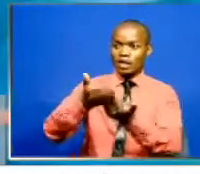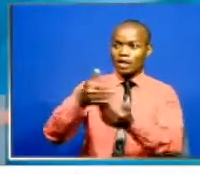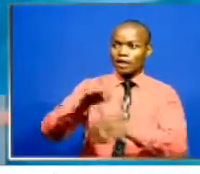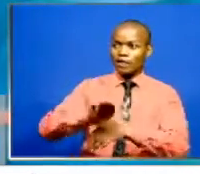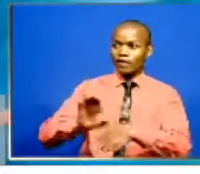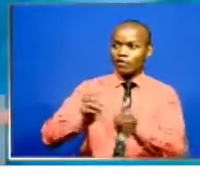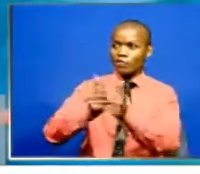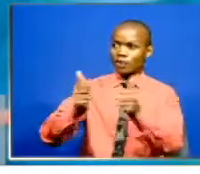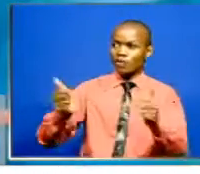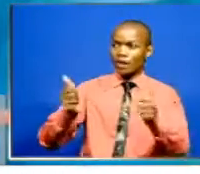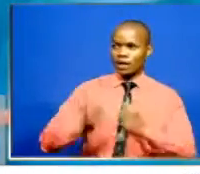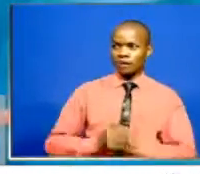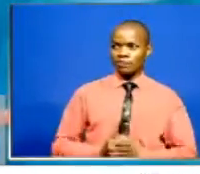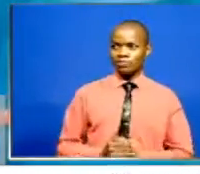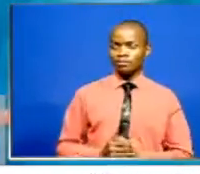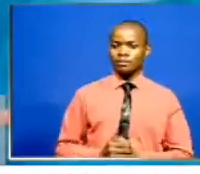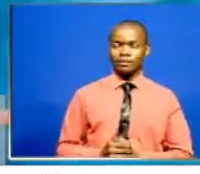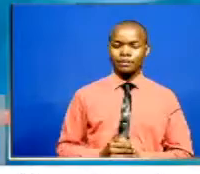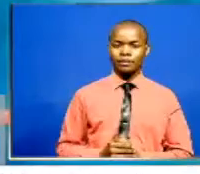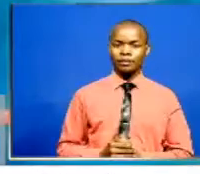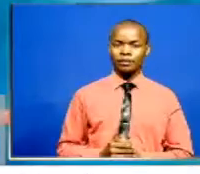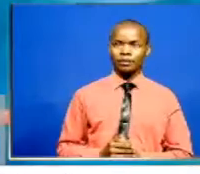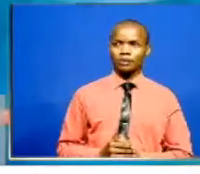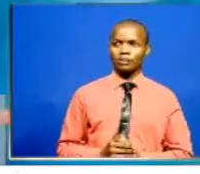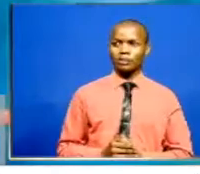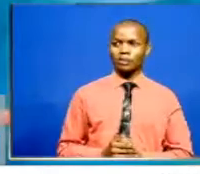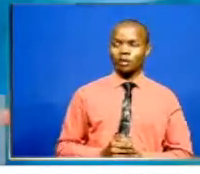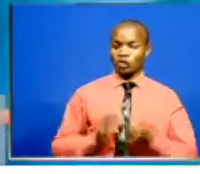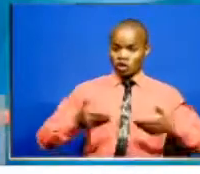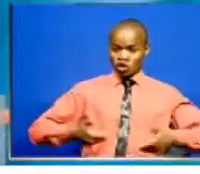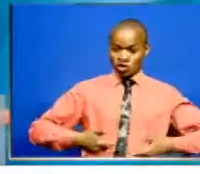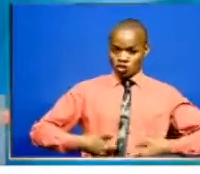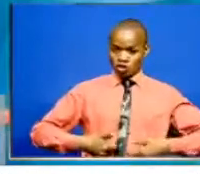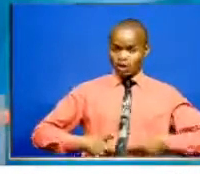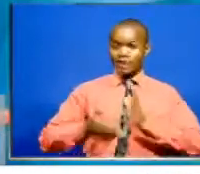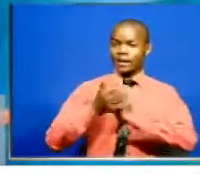dimension. Mm-hmm. We know that they have good skills